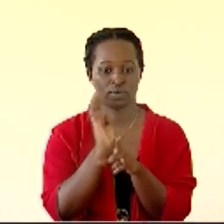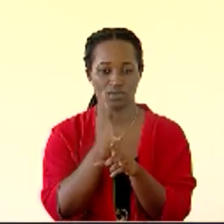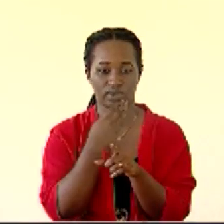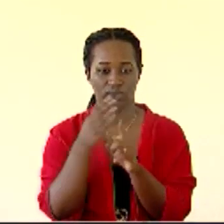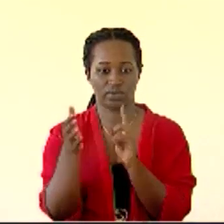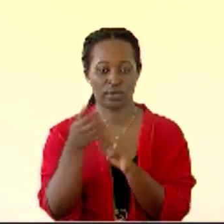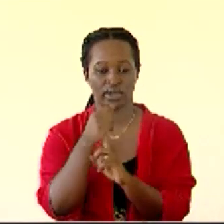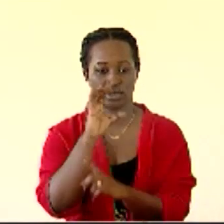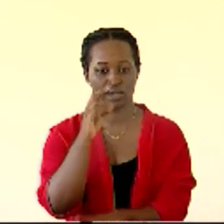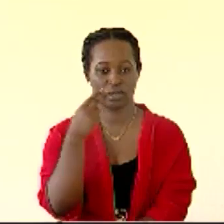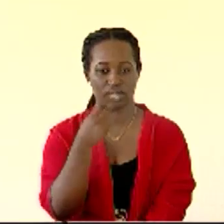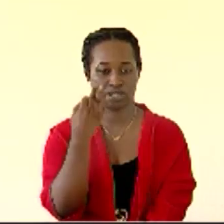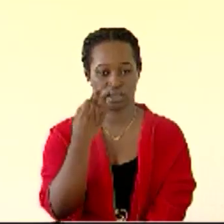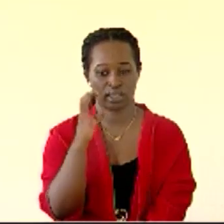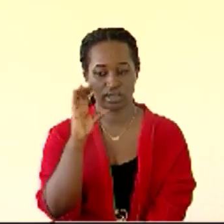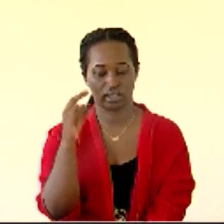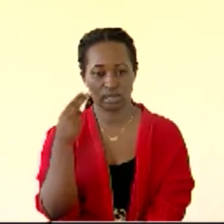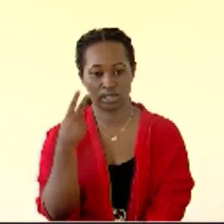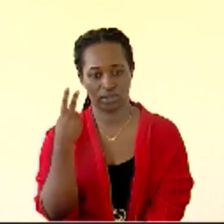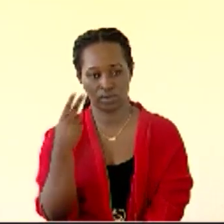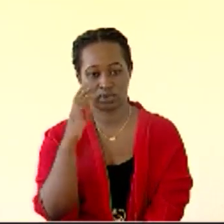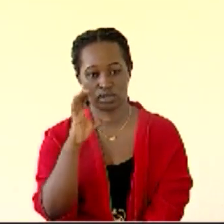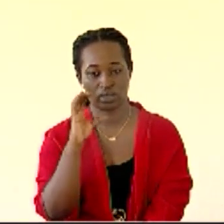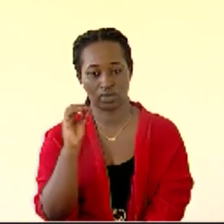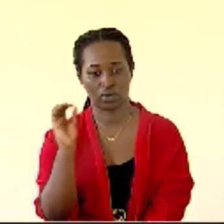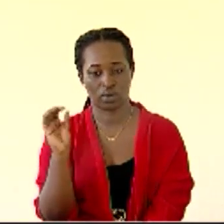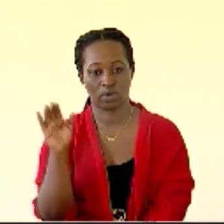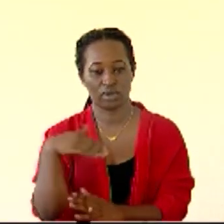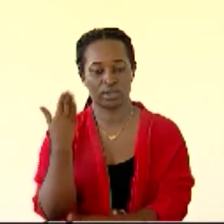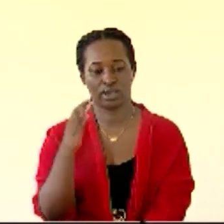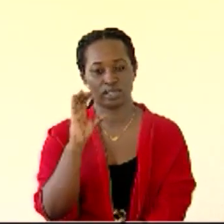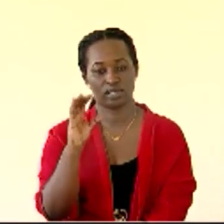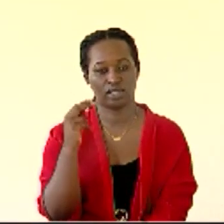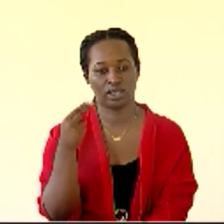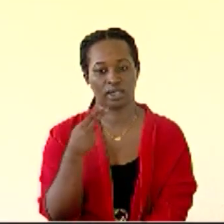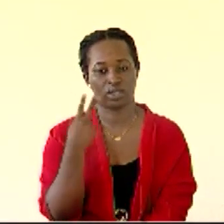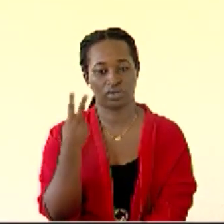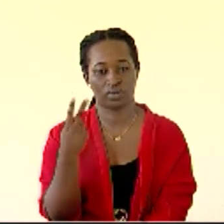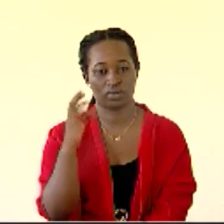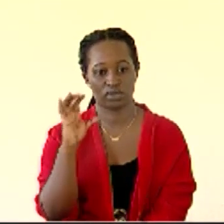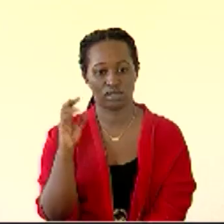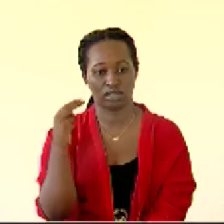CH3, CH2, COO, then CH2,